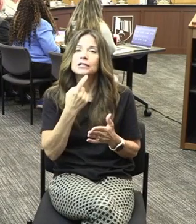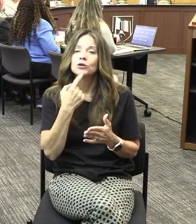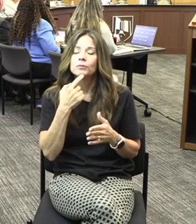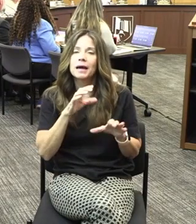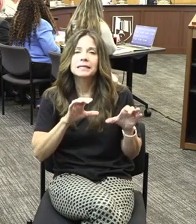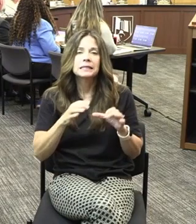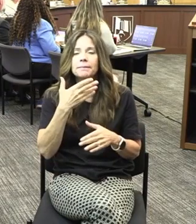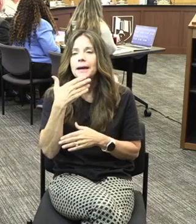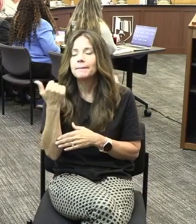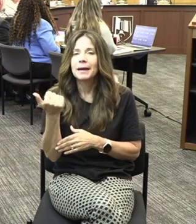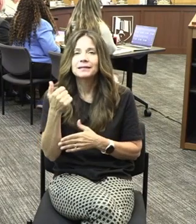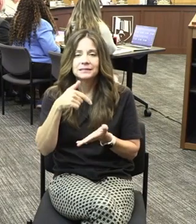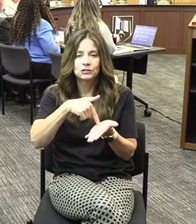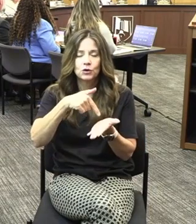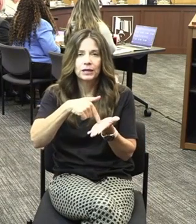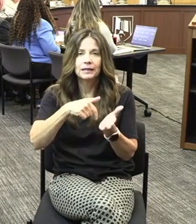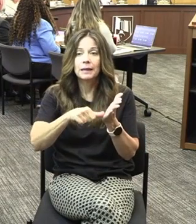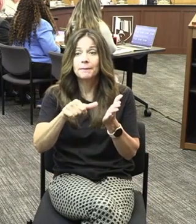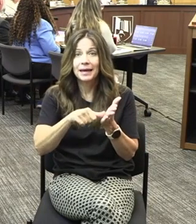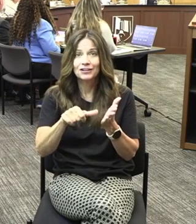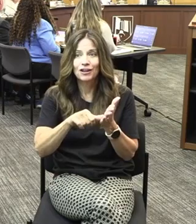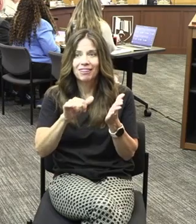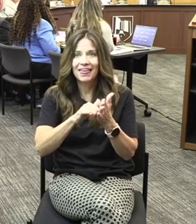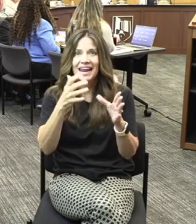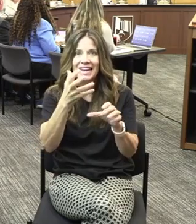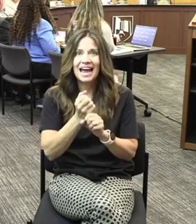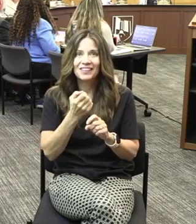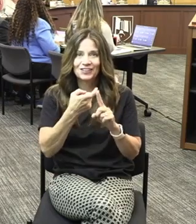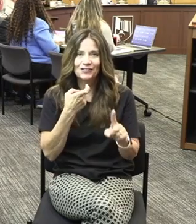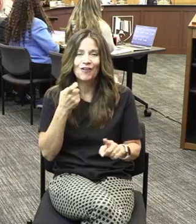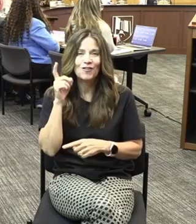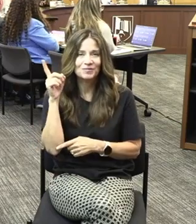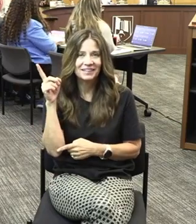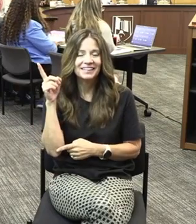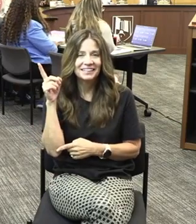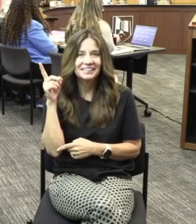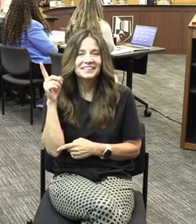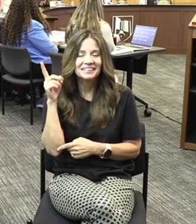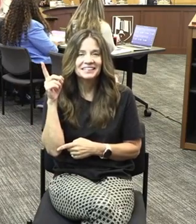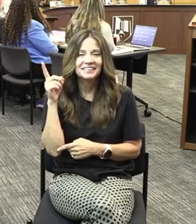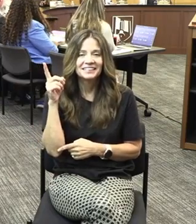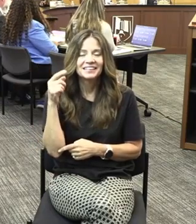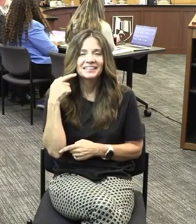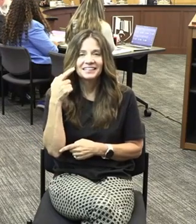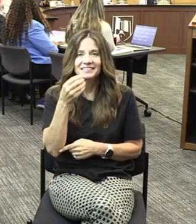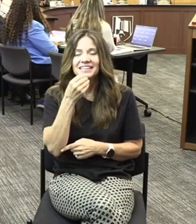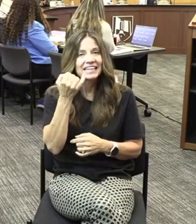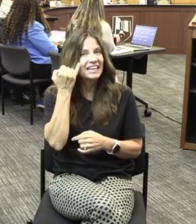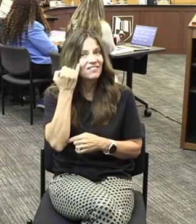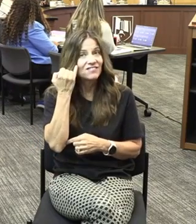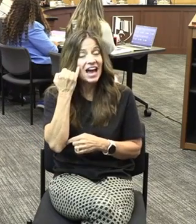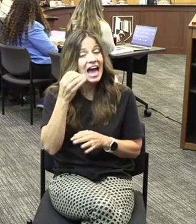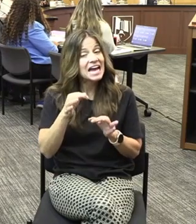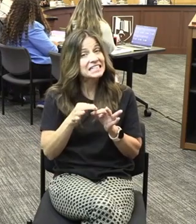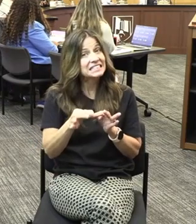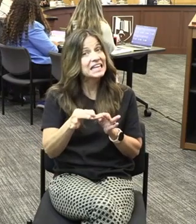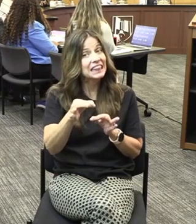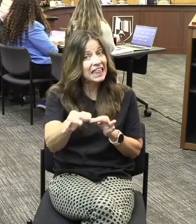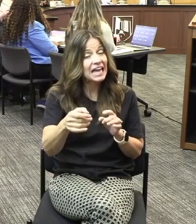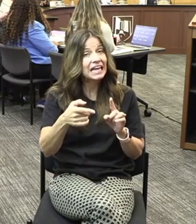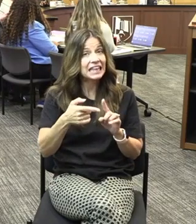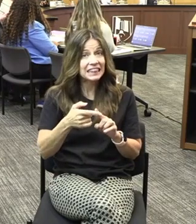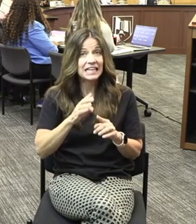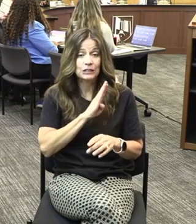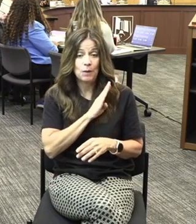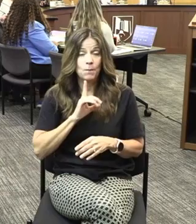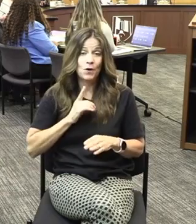best at citing the pages of the book that I got this out of. So and he informed me that. He said, if I delay this board meeting until after